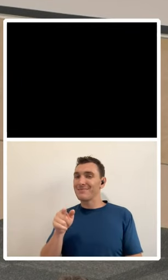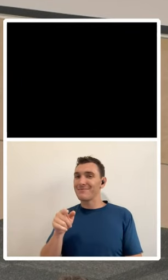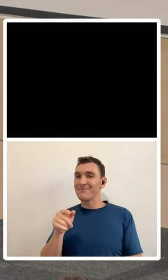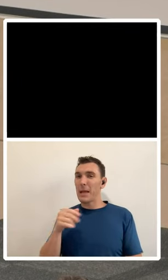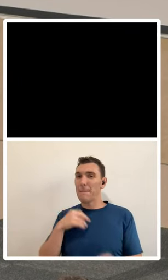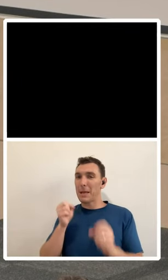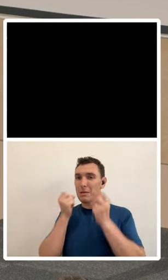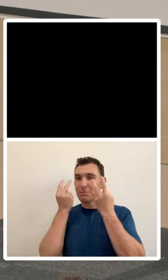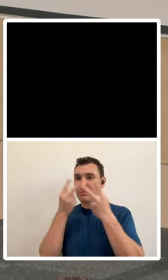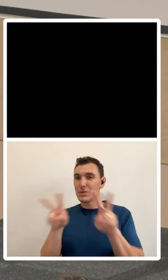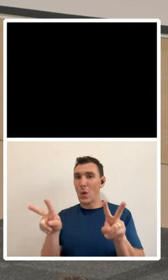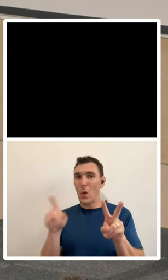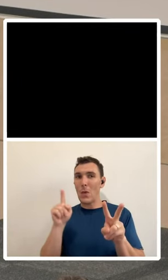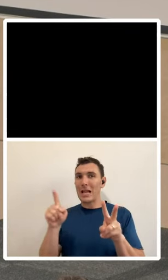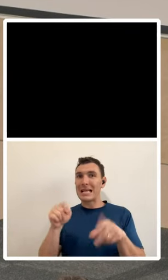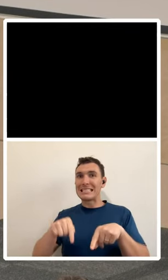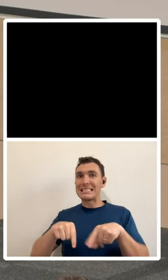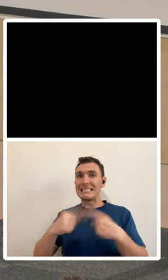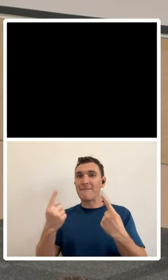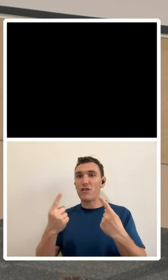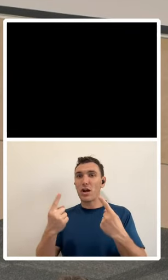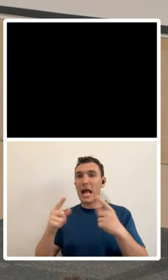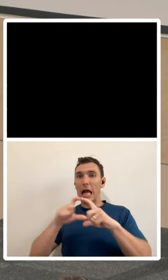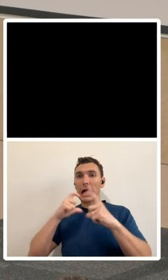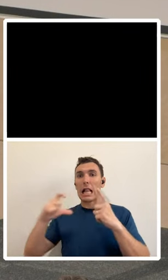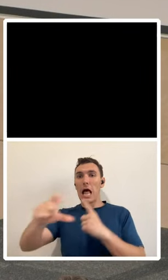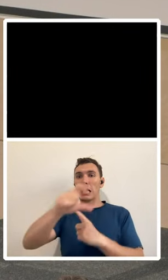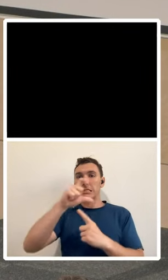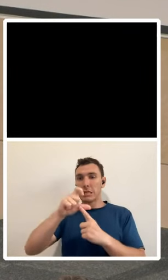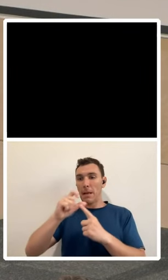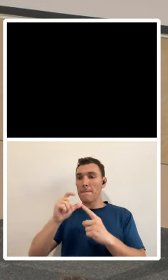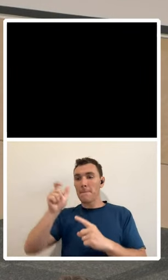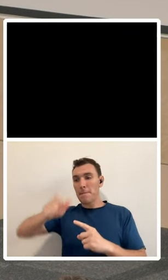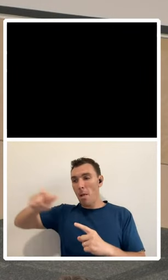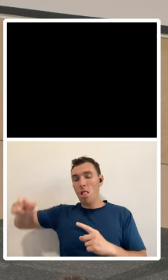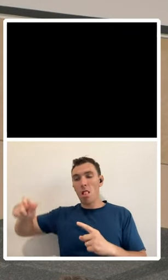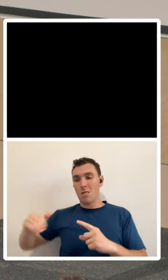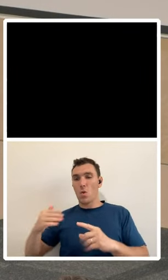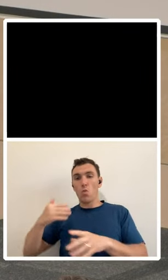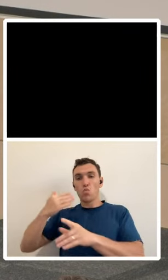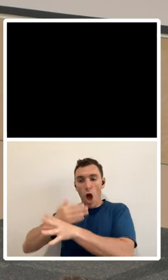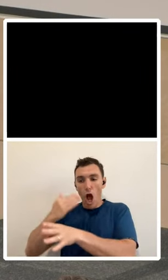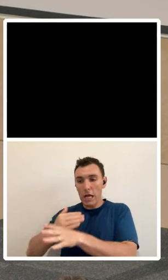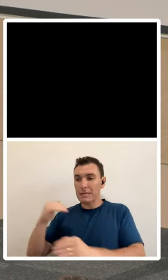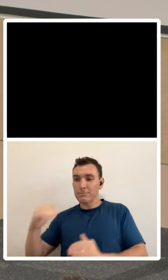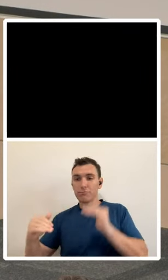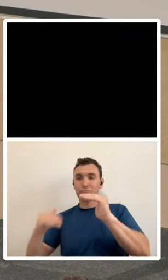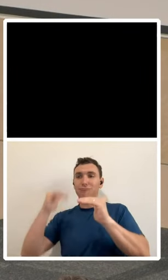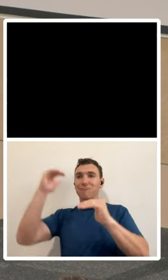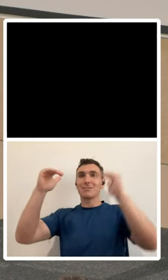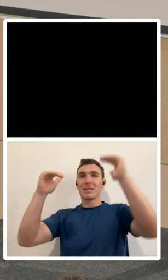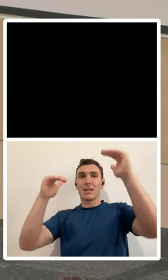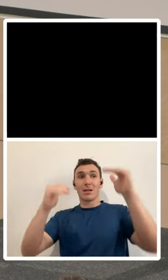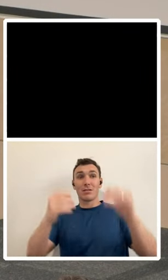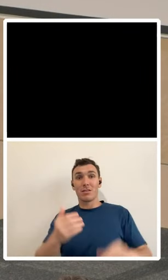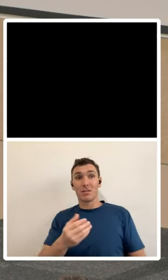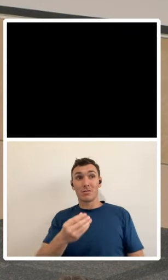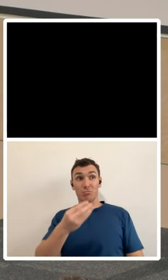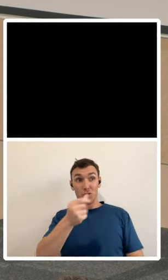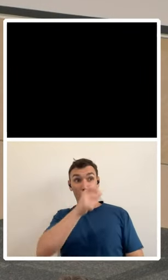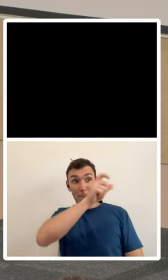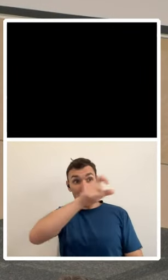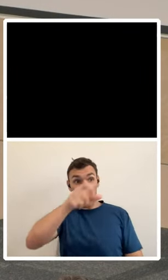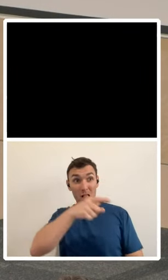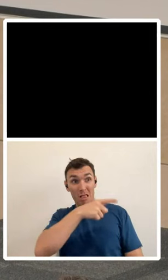corner. And I think that was like, that lit a fire in me a little bit, like beating these guys will be really fun.